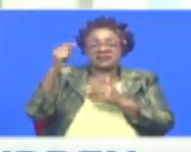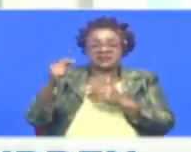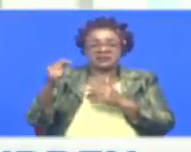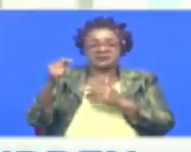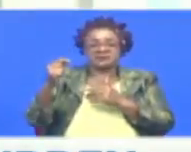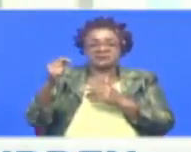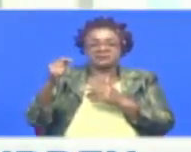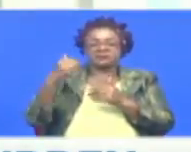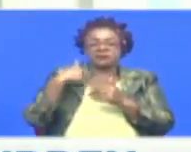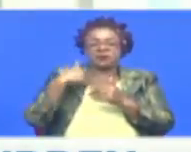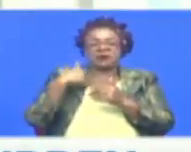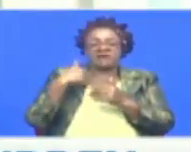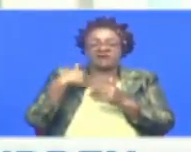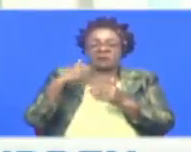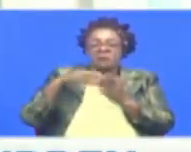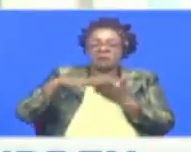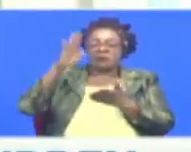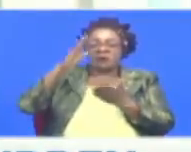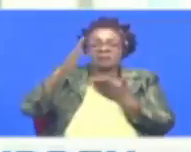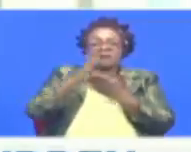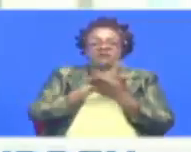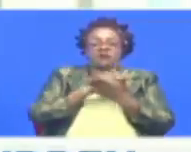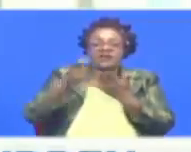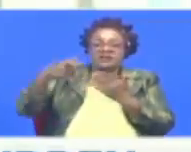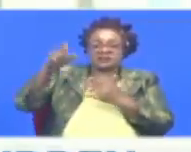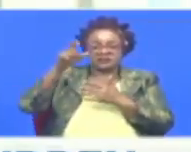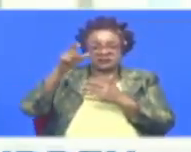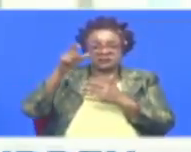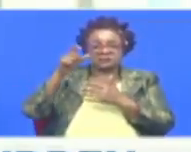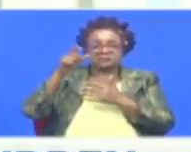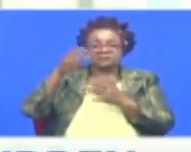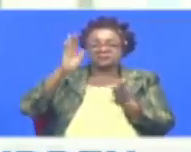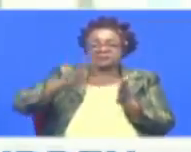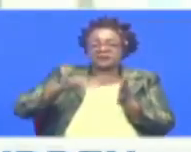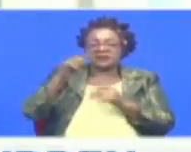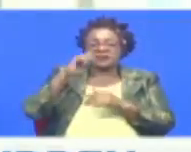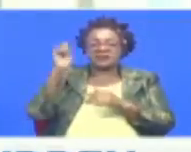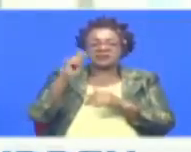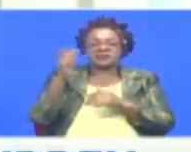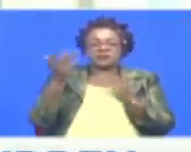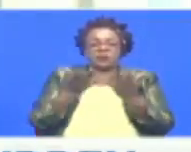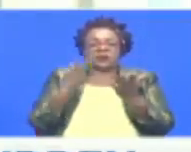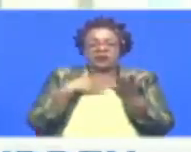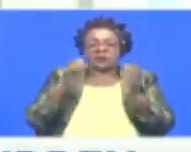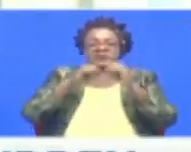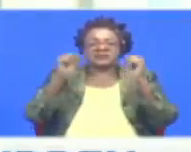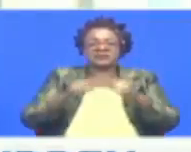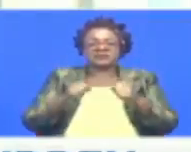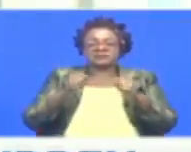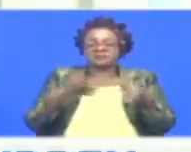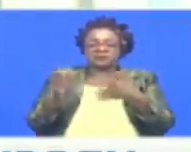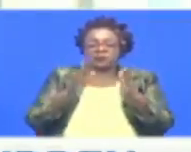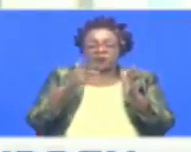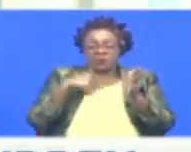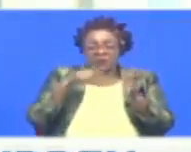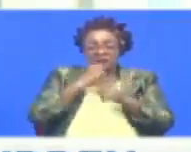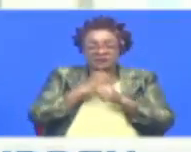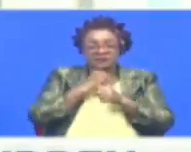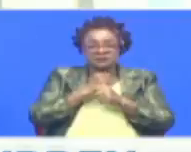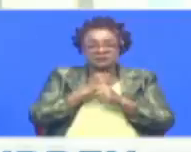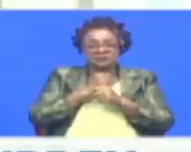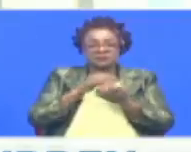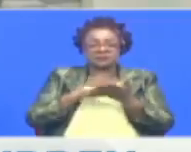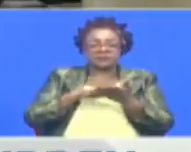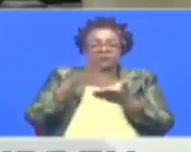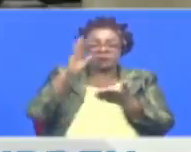lag more before they increase, unlike in Kenya, because our system, the way we have looked at it, it's more